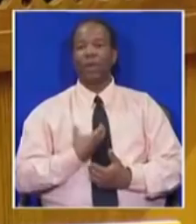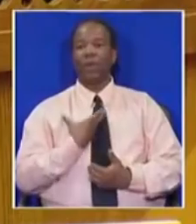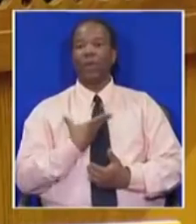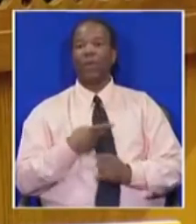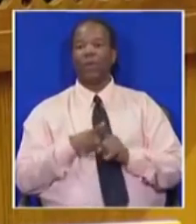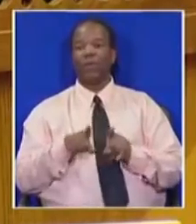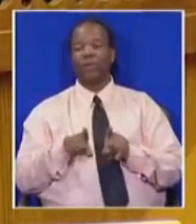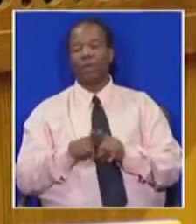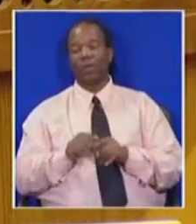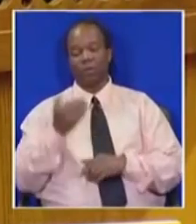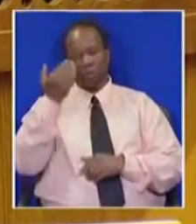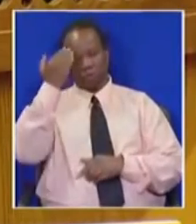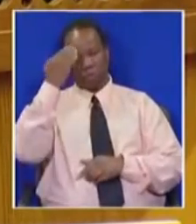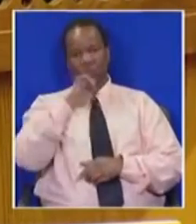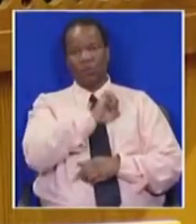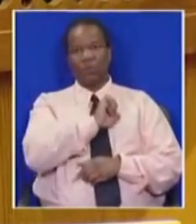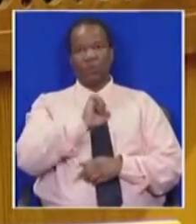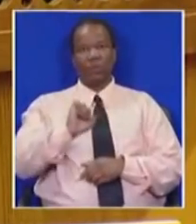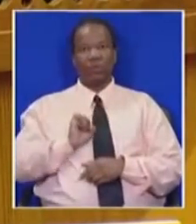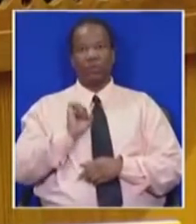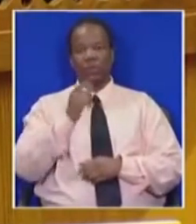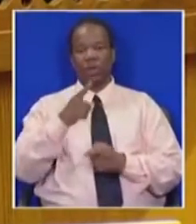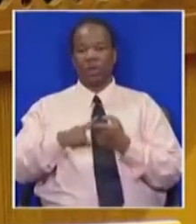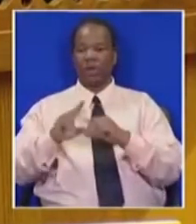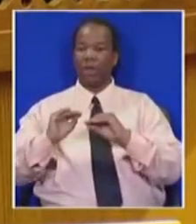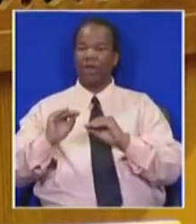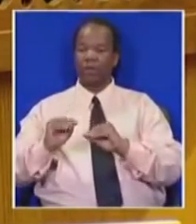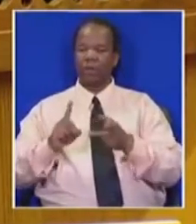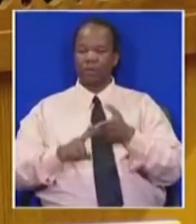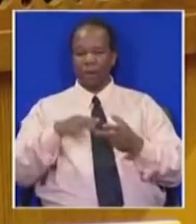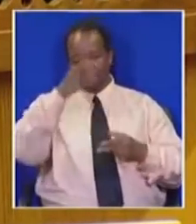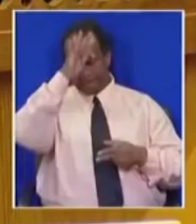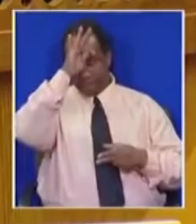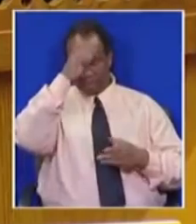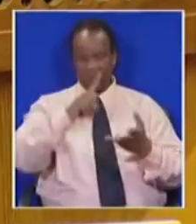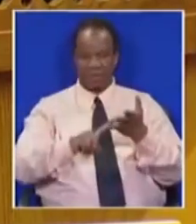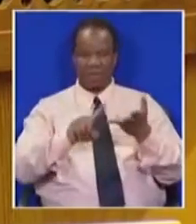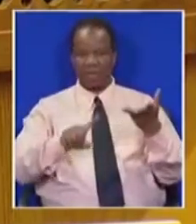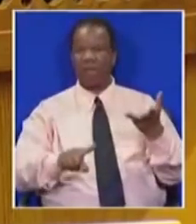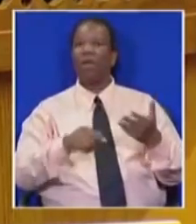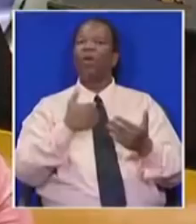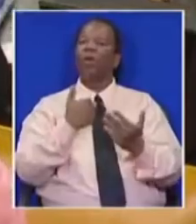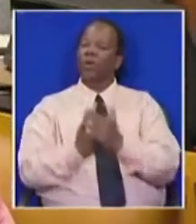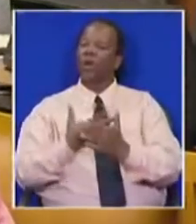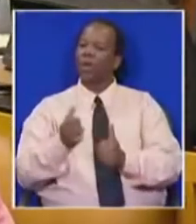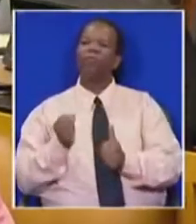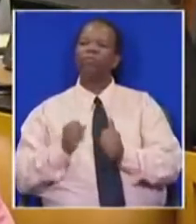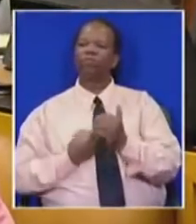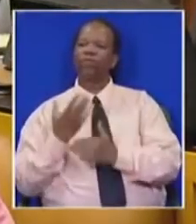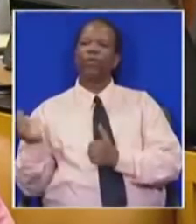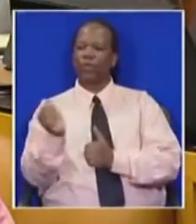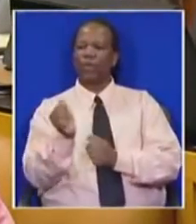public sector, in sectors like education, healthcare, and policing, we could help thousands of school leavers